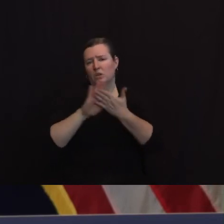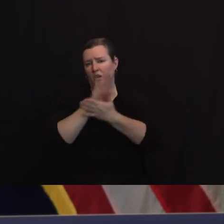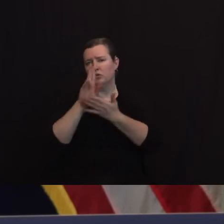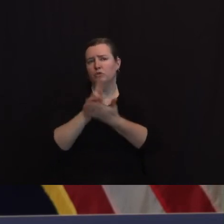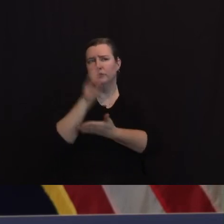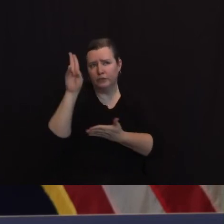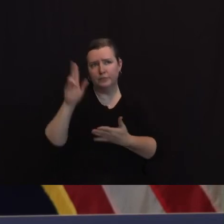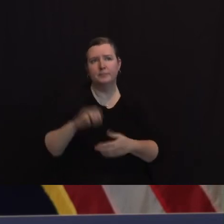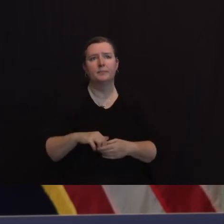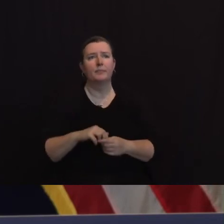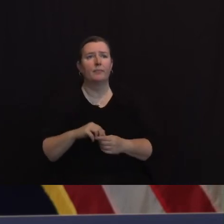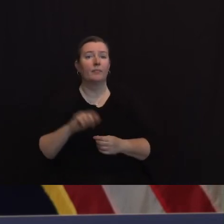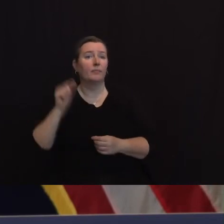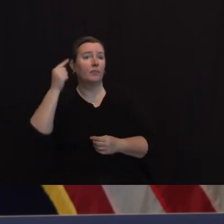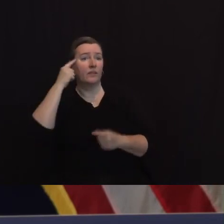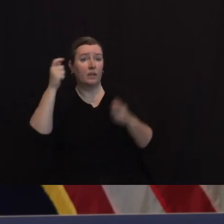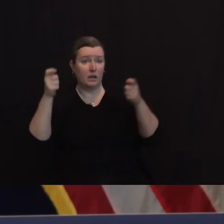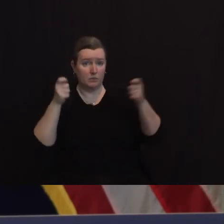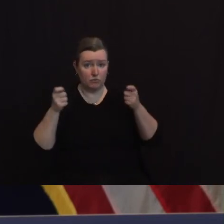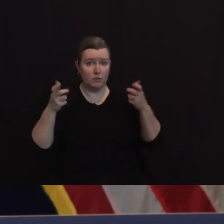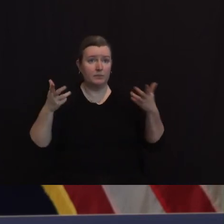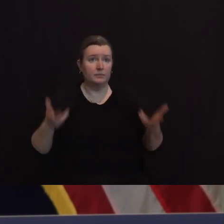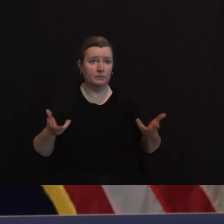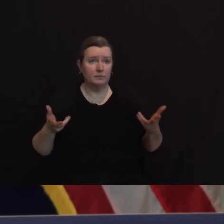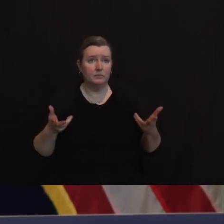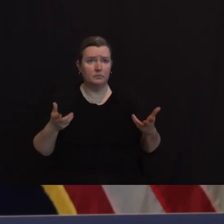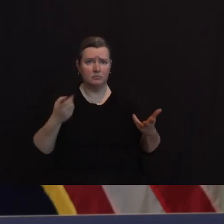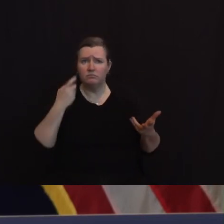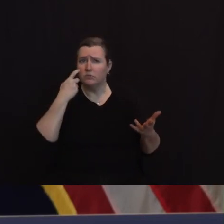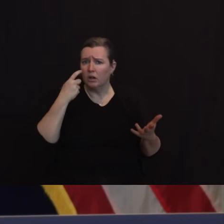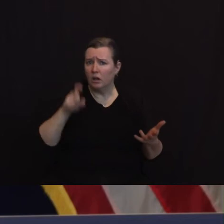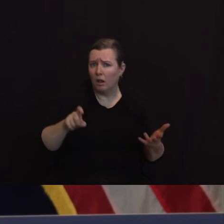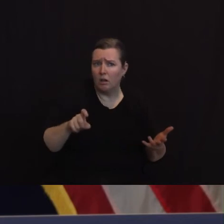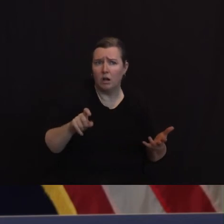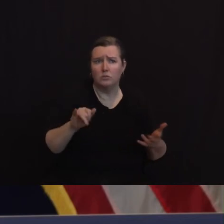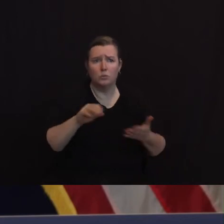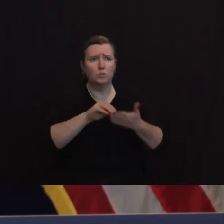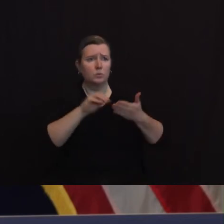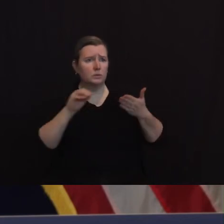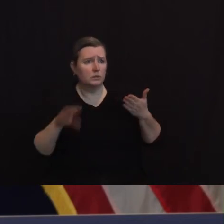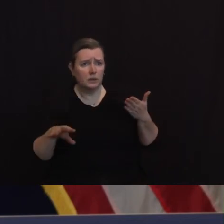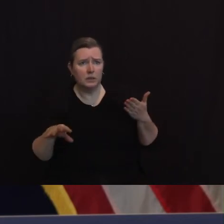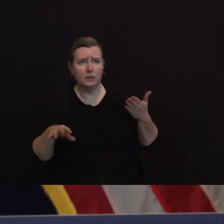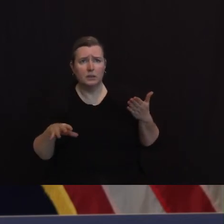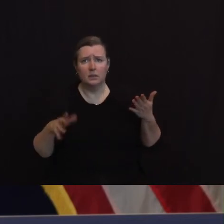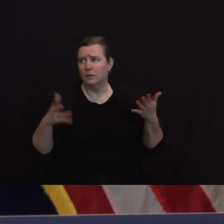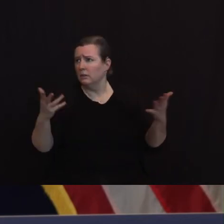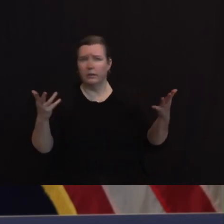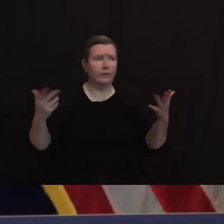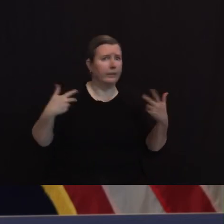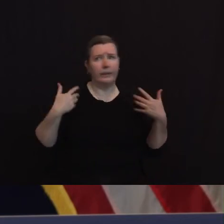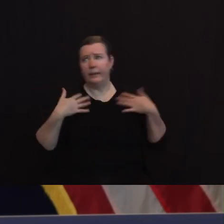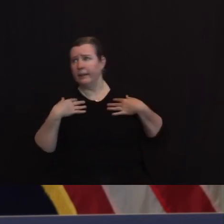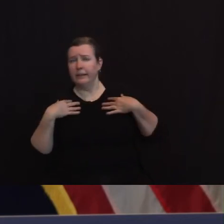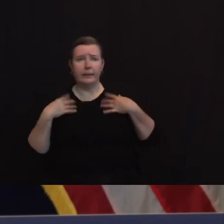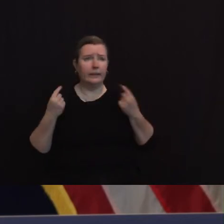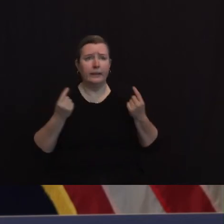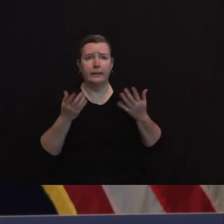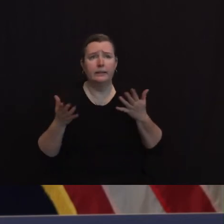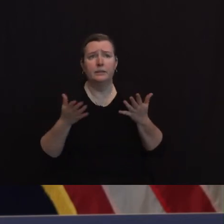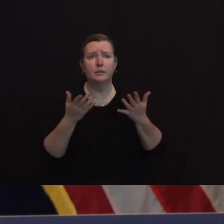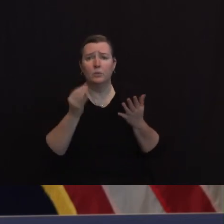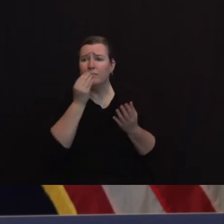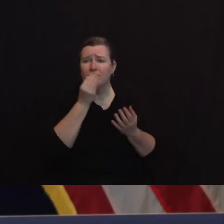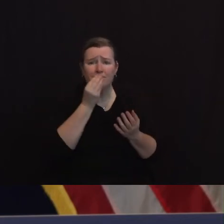great deal and should not have to worry where their next meal is coming from and how they're going to pay for it. To help colleges address these